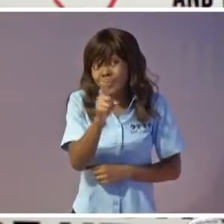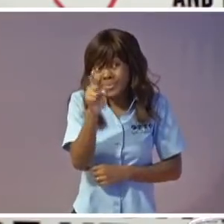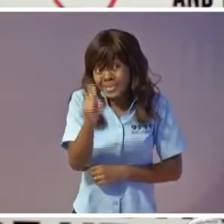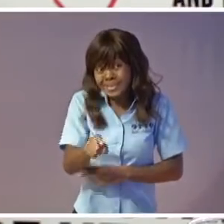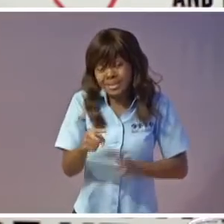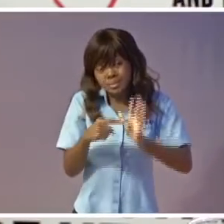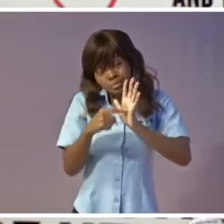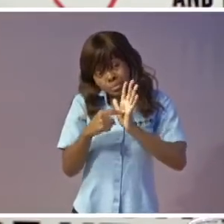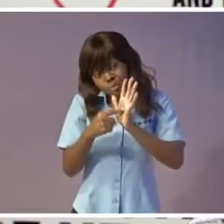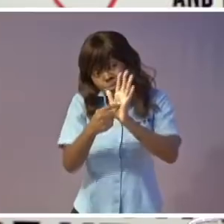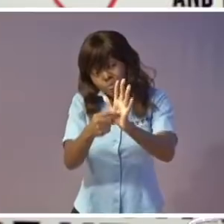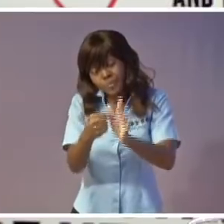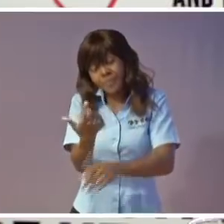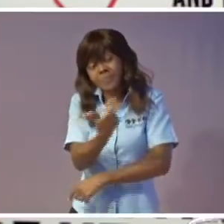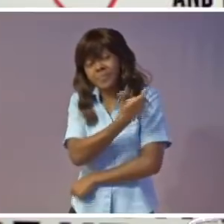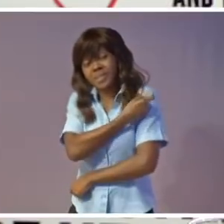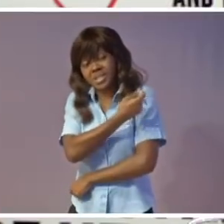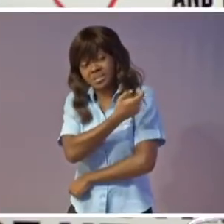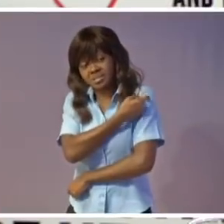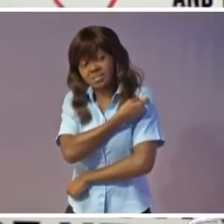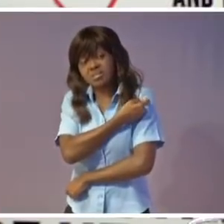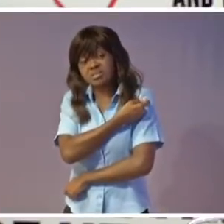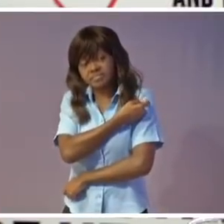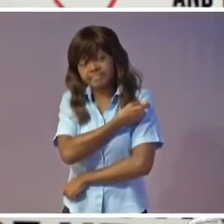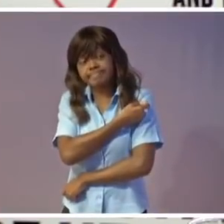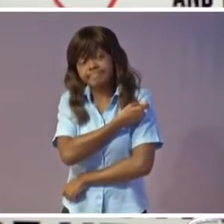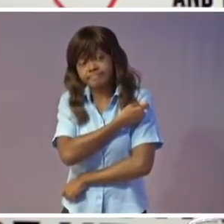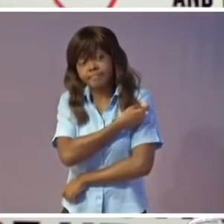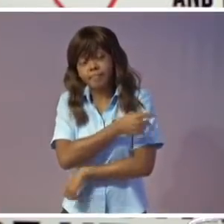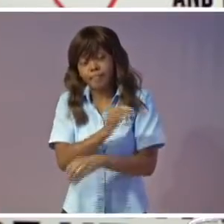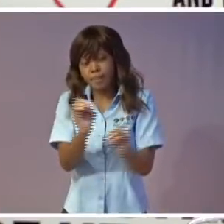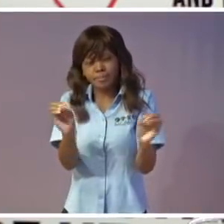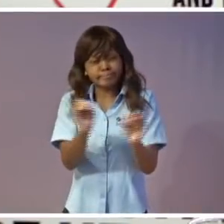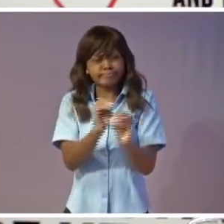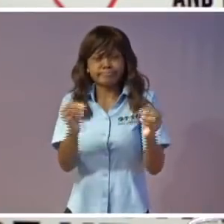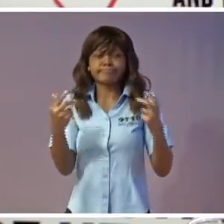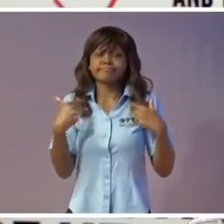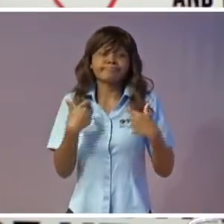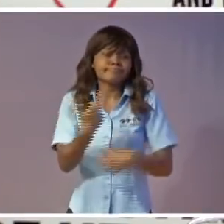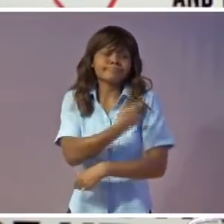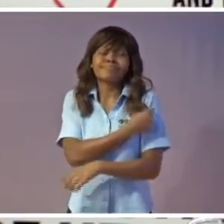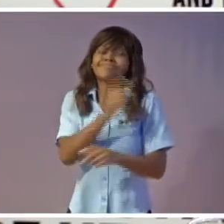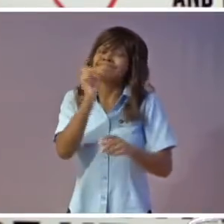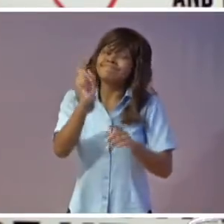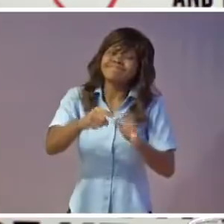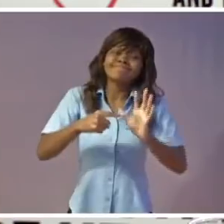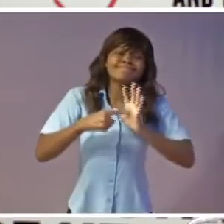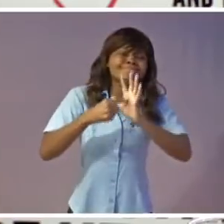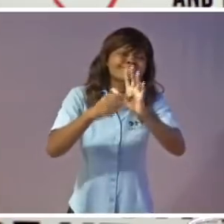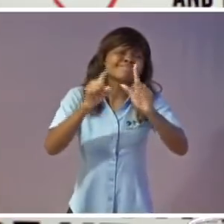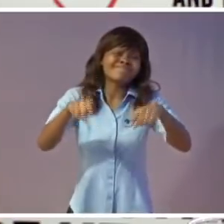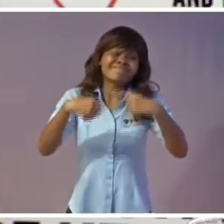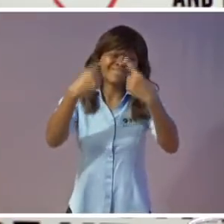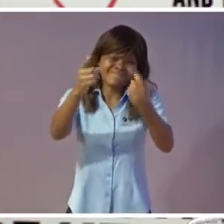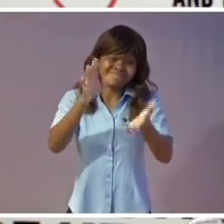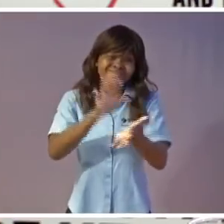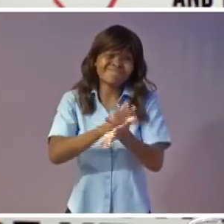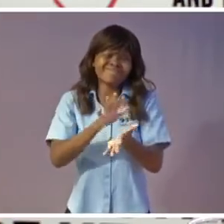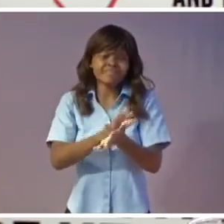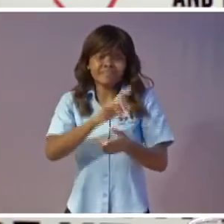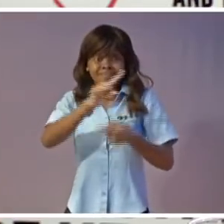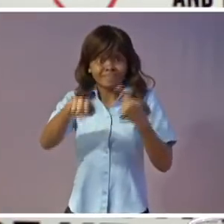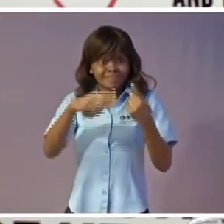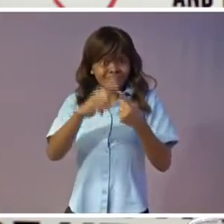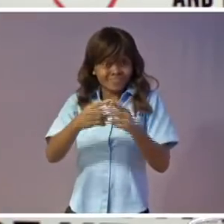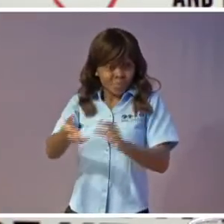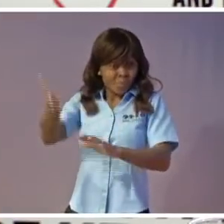I went back to university as an adult in 2007, I had to disclose my vaccination status